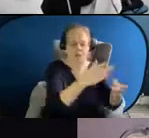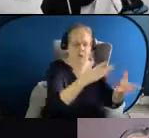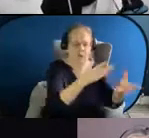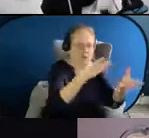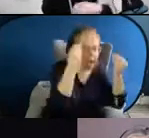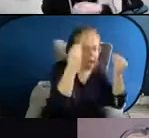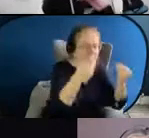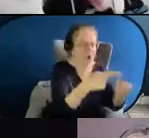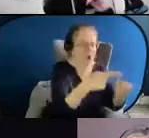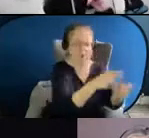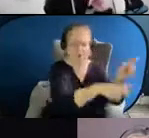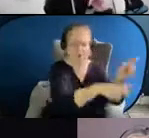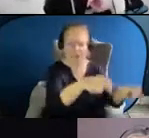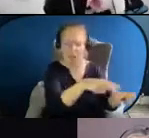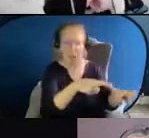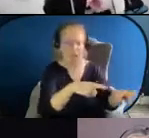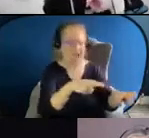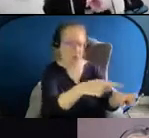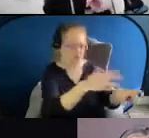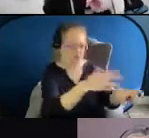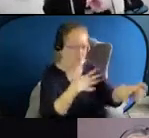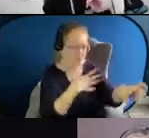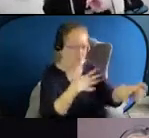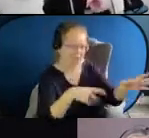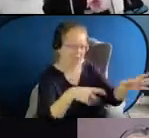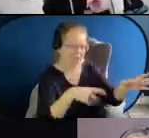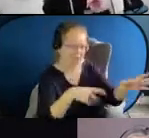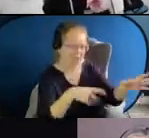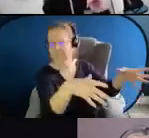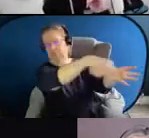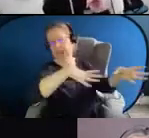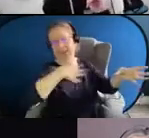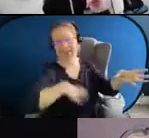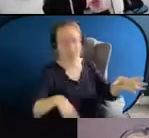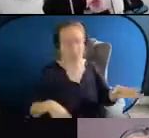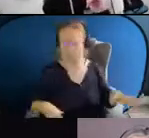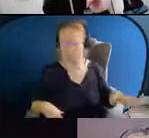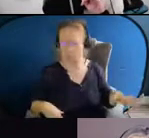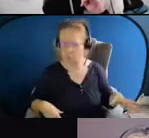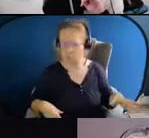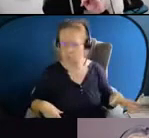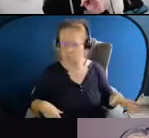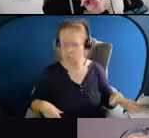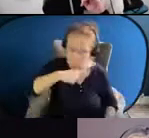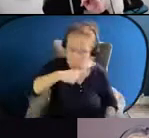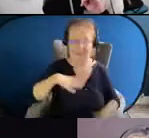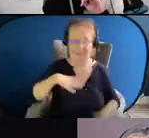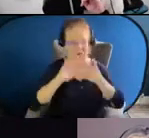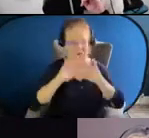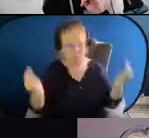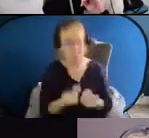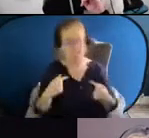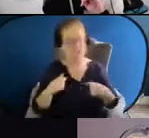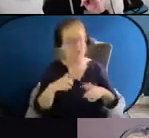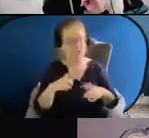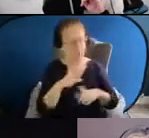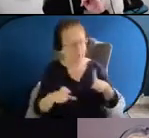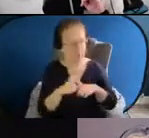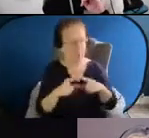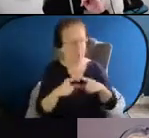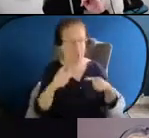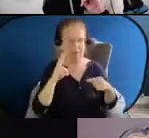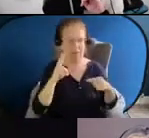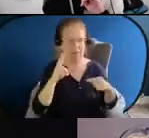users that need this. We all need this, because as world and as communities and organizations, as we look to